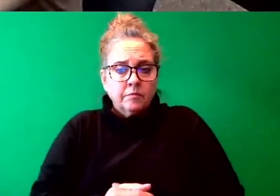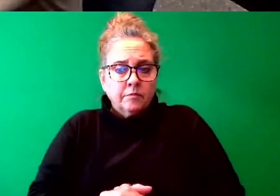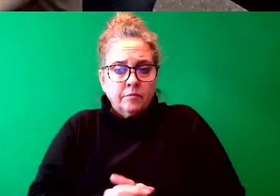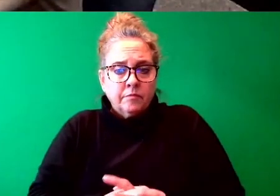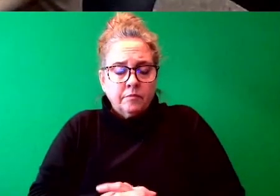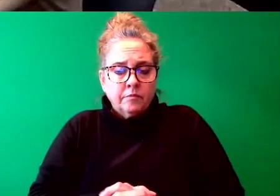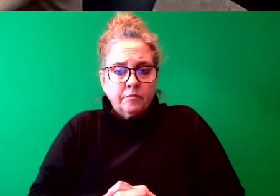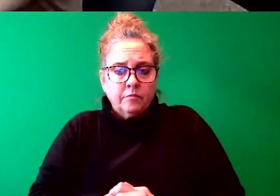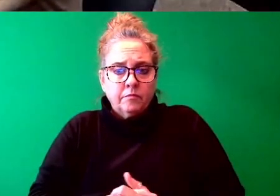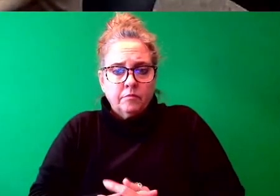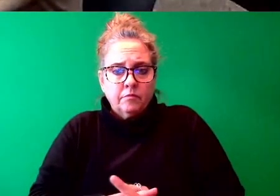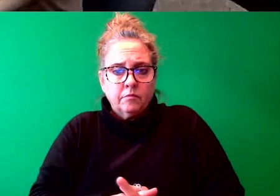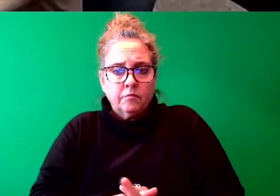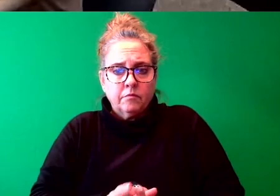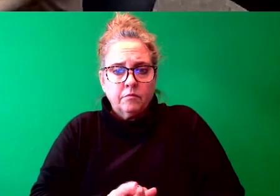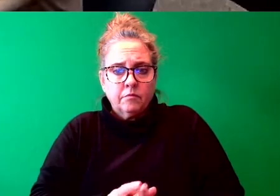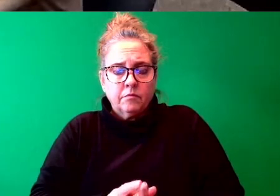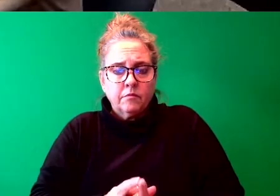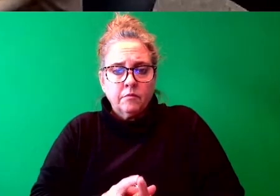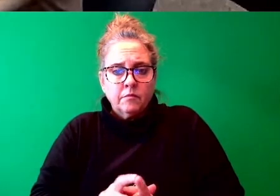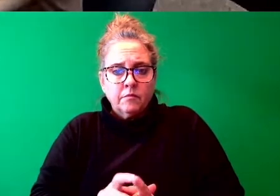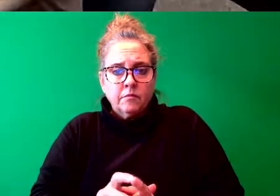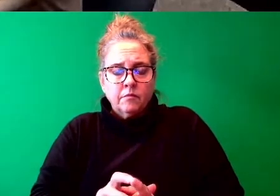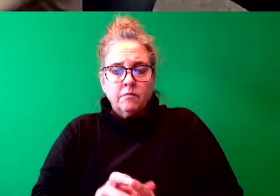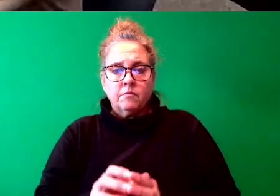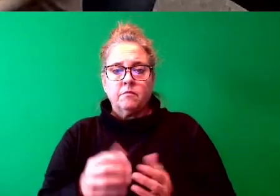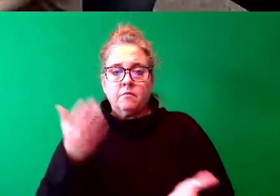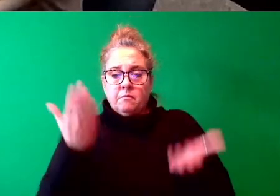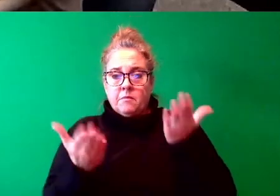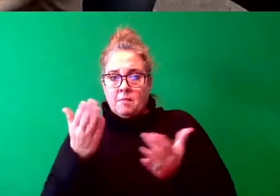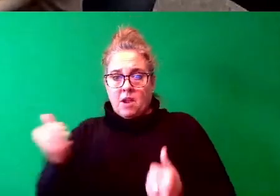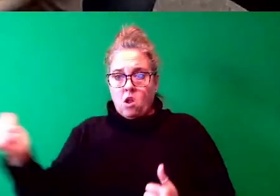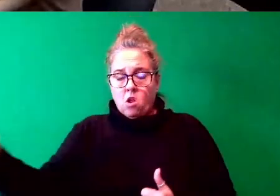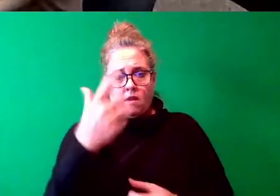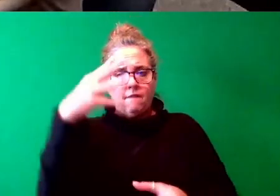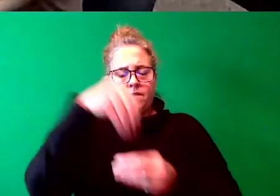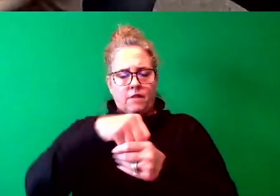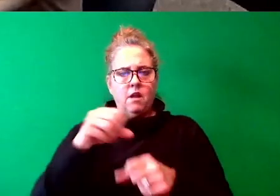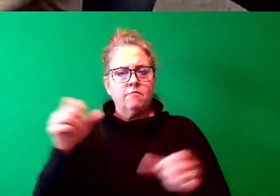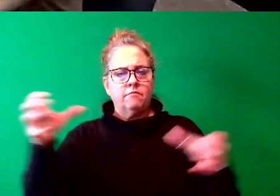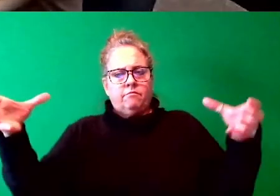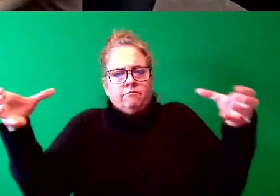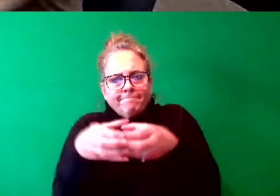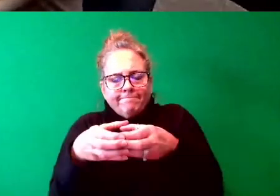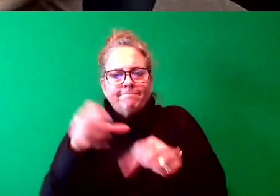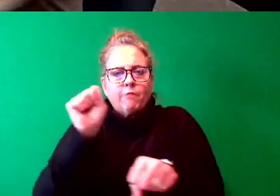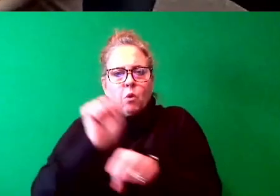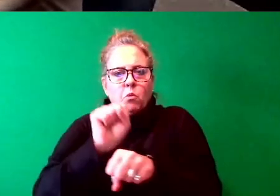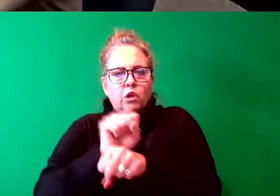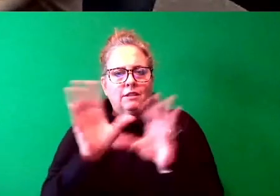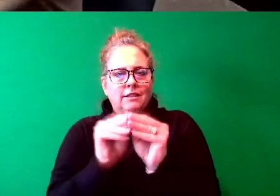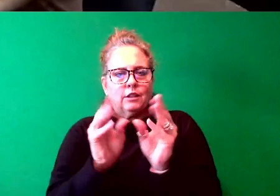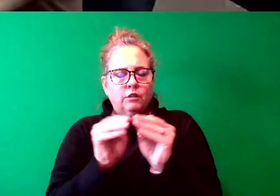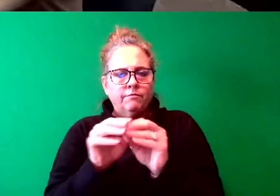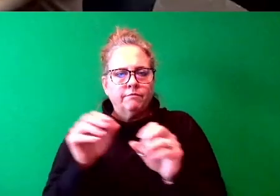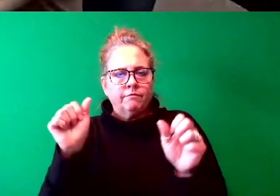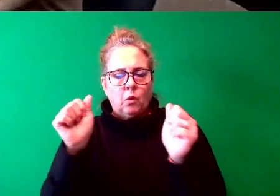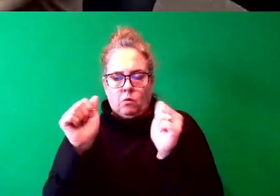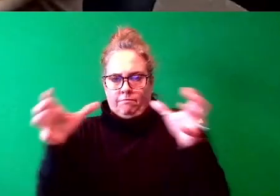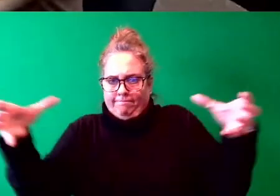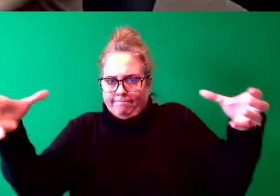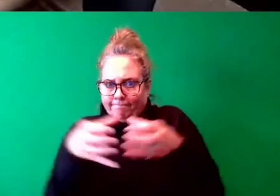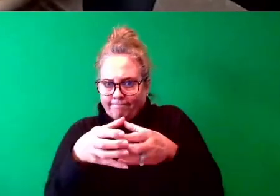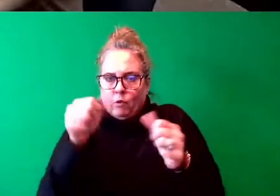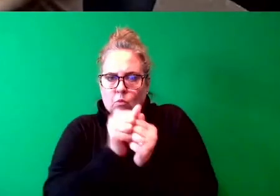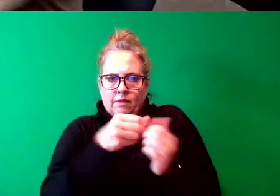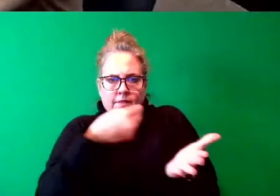session with the budget team. Because we're a fairly small board anyway, and I think this